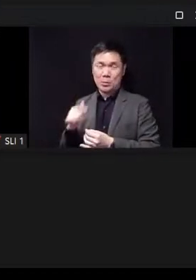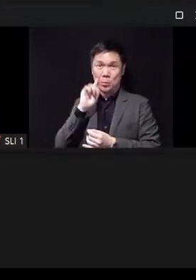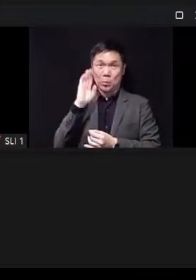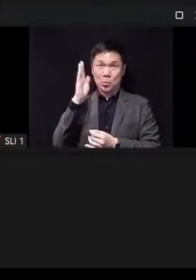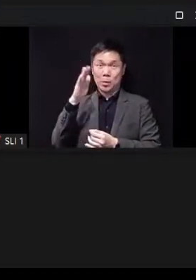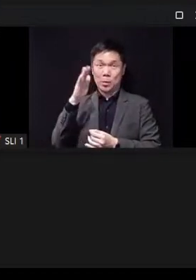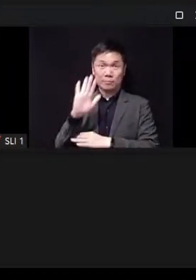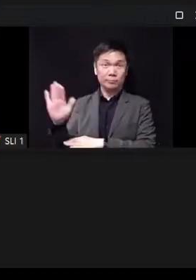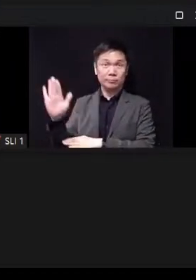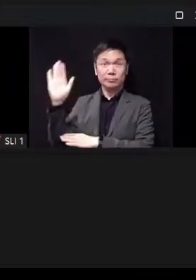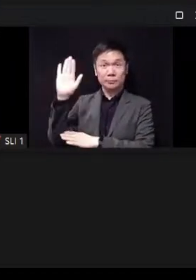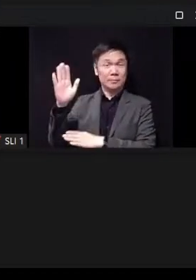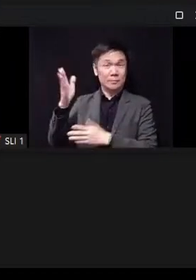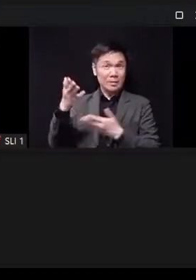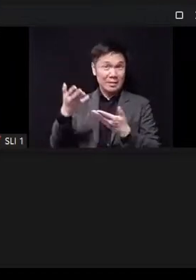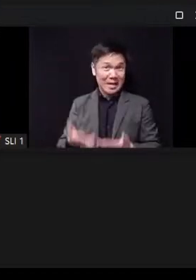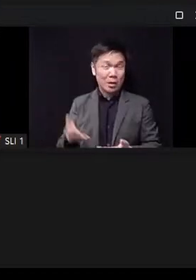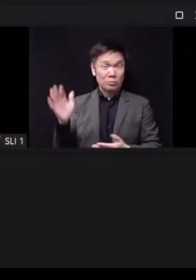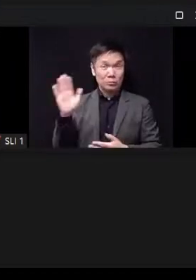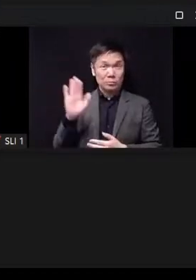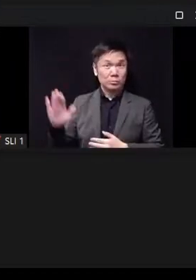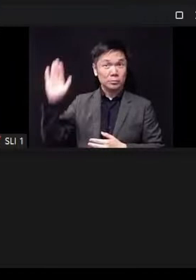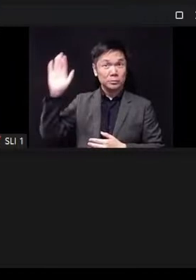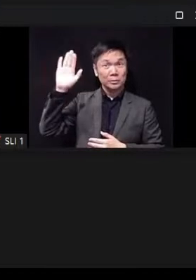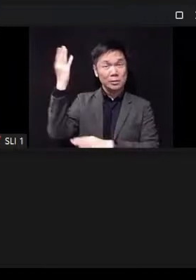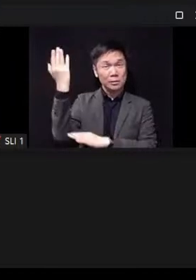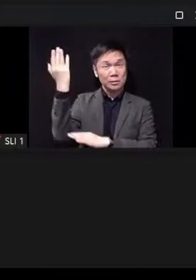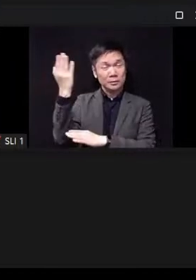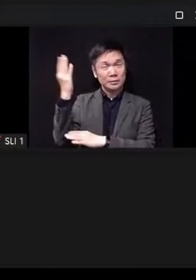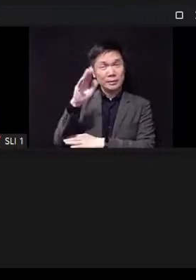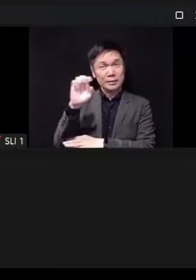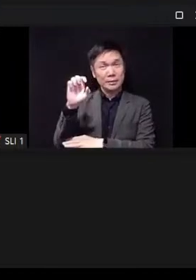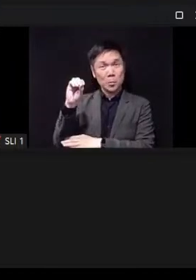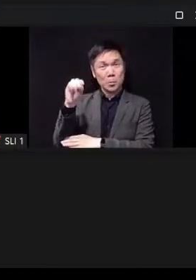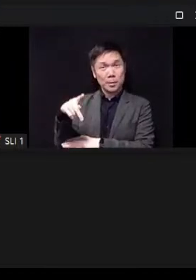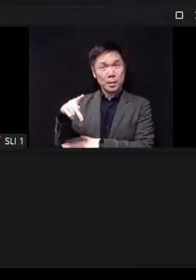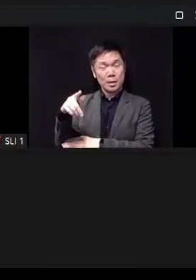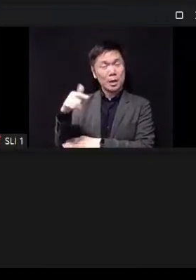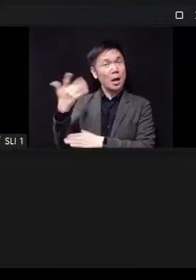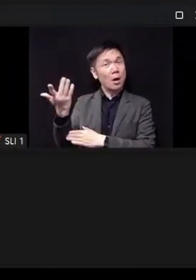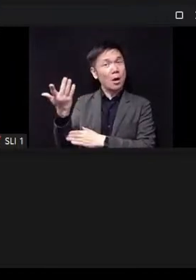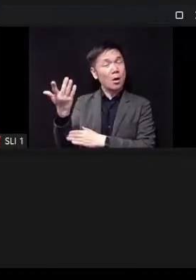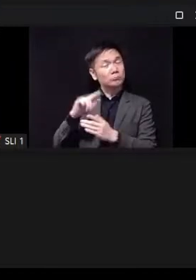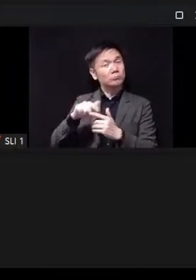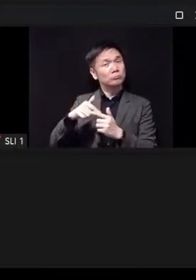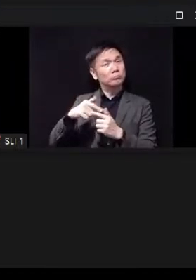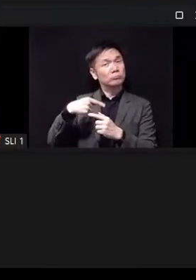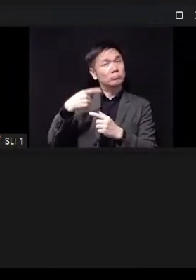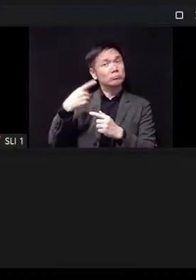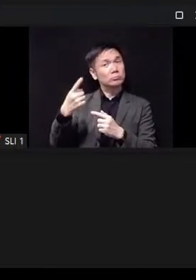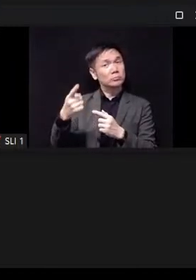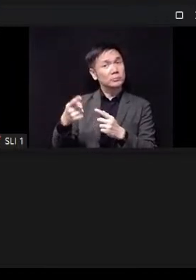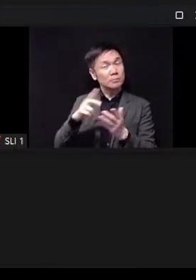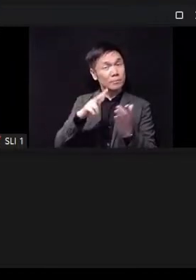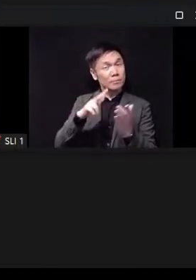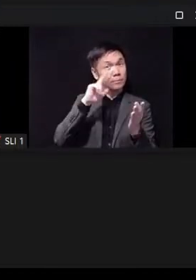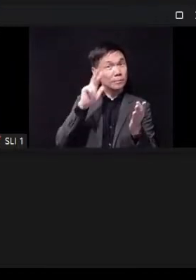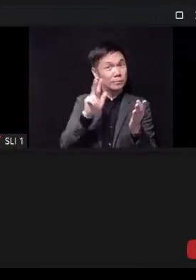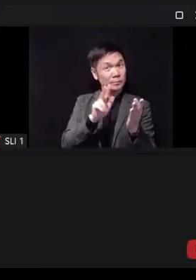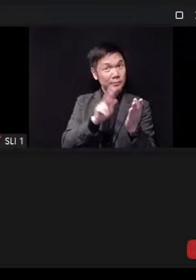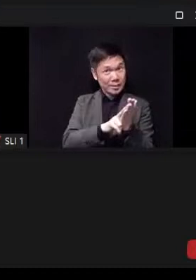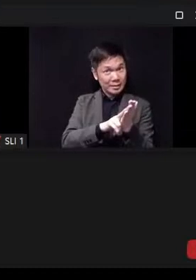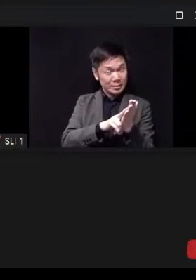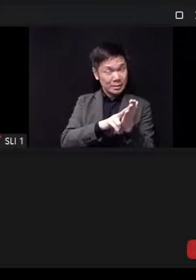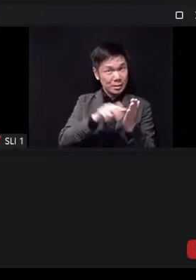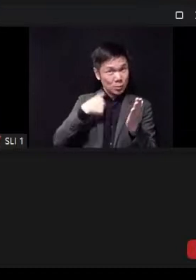deliver. Is it possible now to deliver this EOP, or after, when the report is going to be adopted, we have to give this